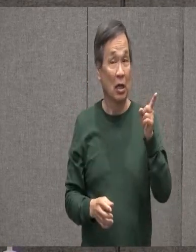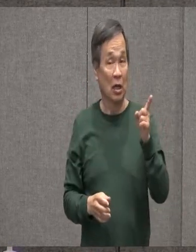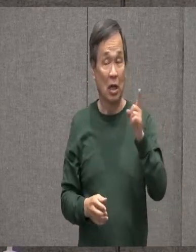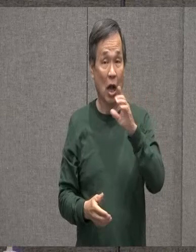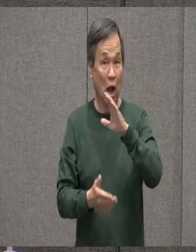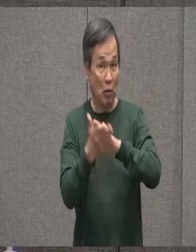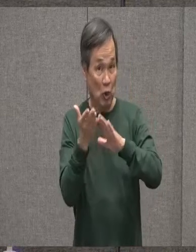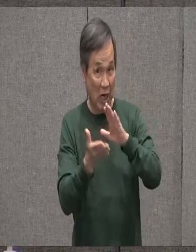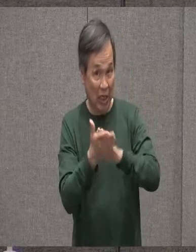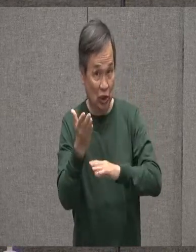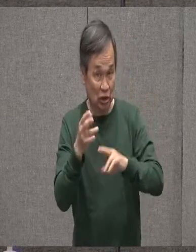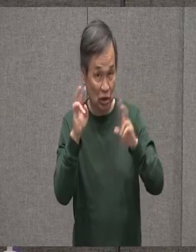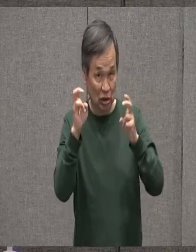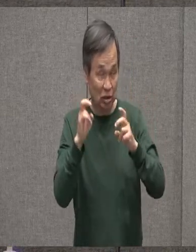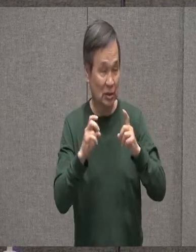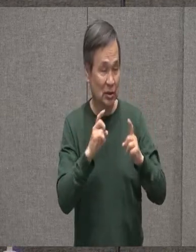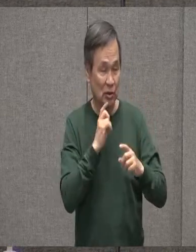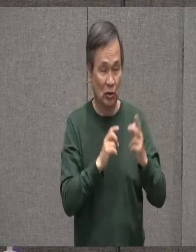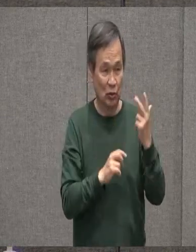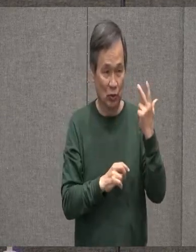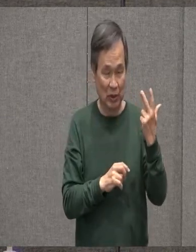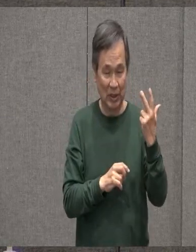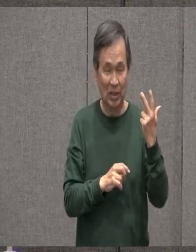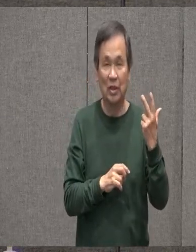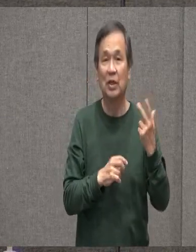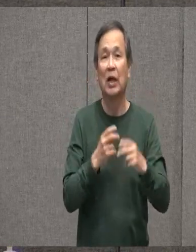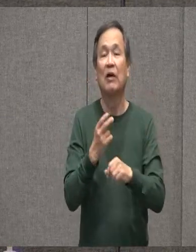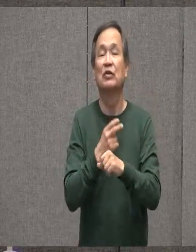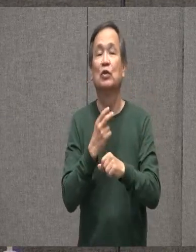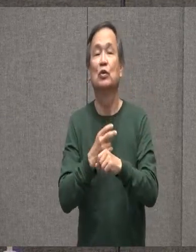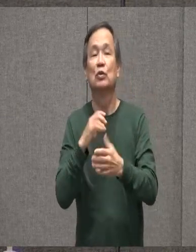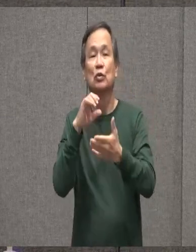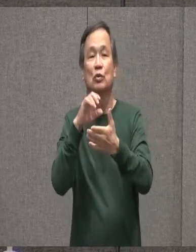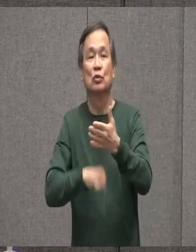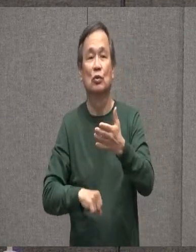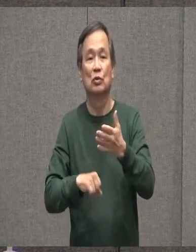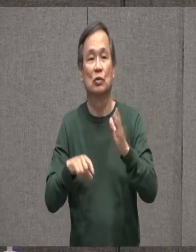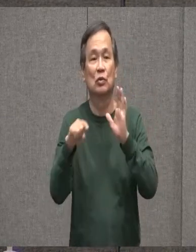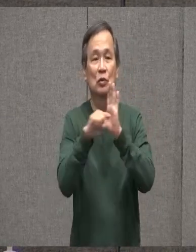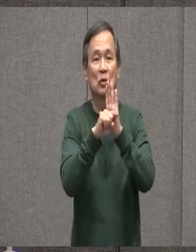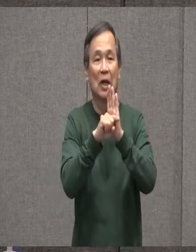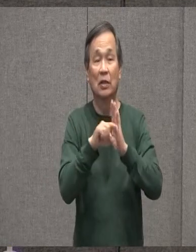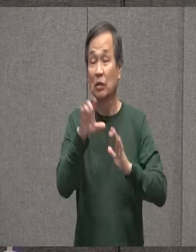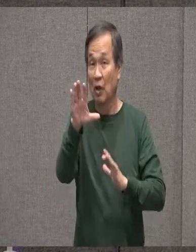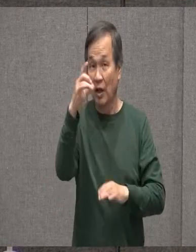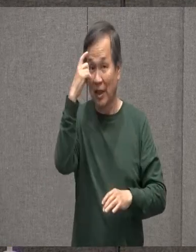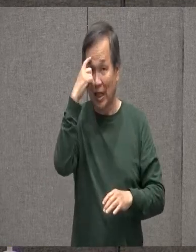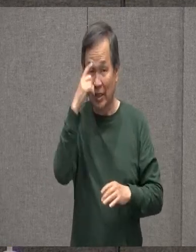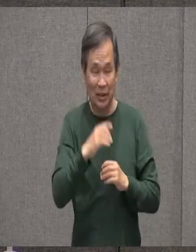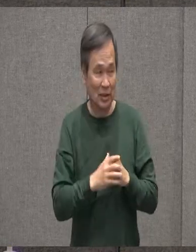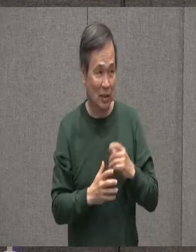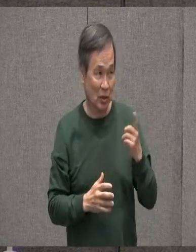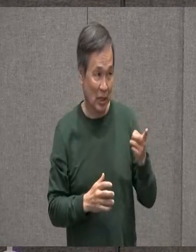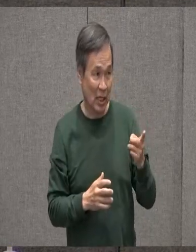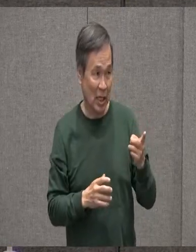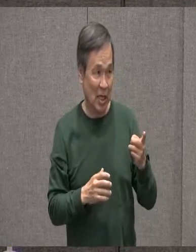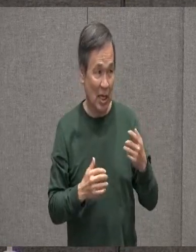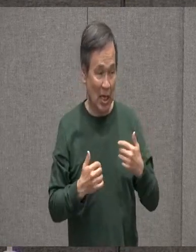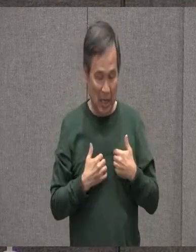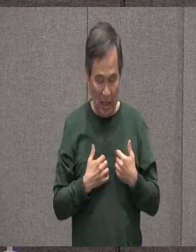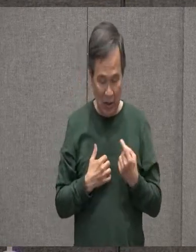is that a Ken puzzle is made out of different cages. Okay, these little sections that you can kind of see in the